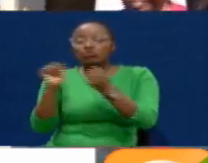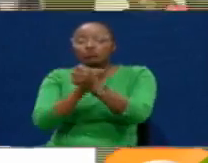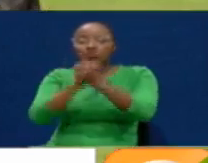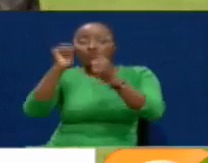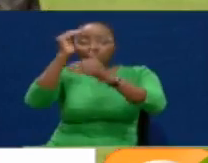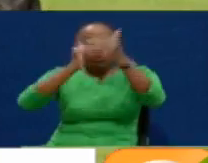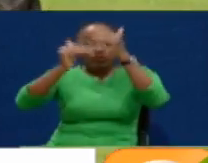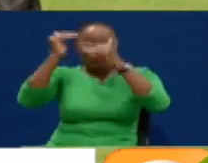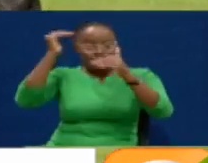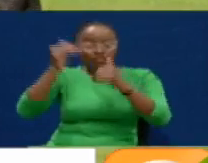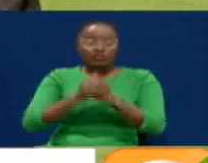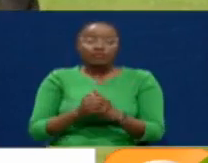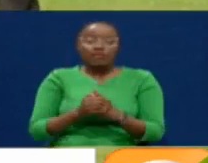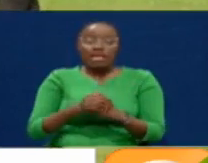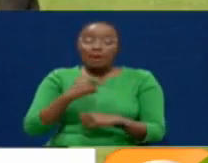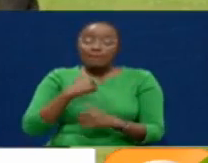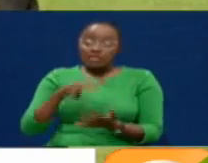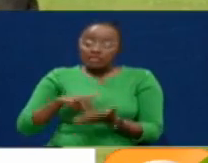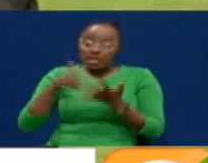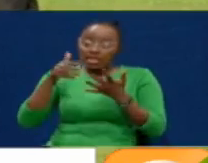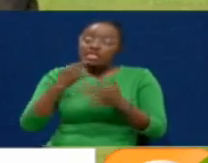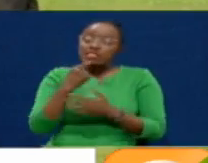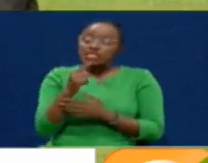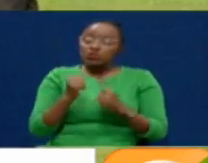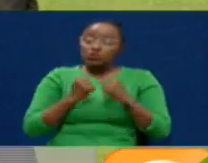university. I can state here